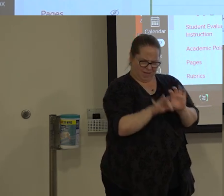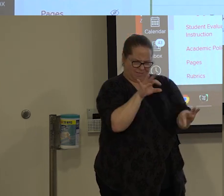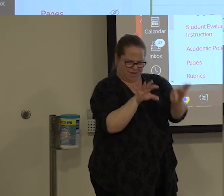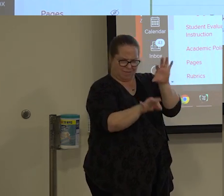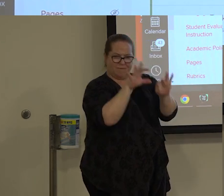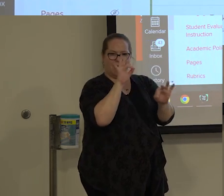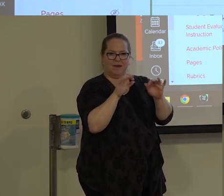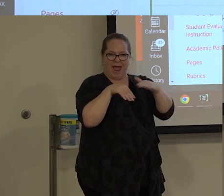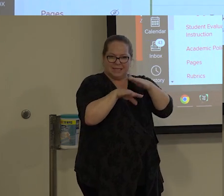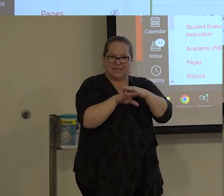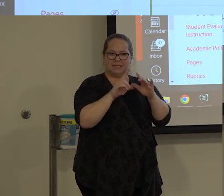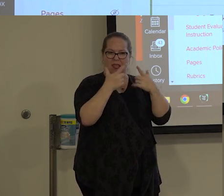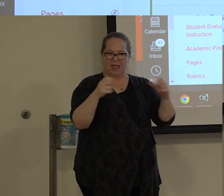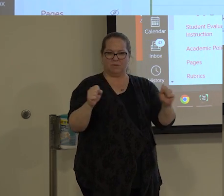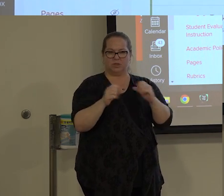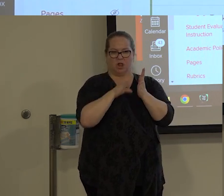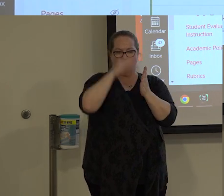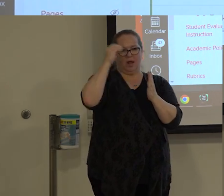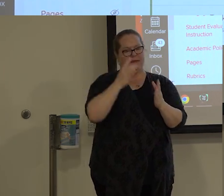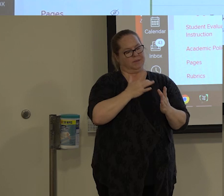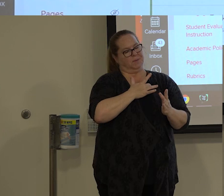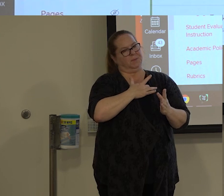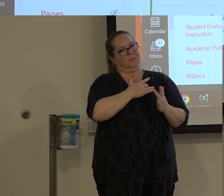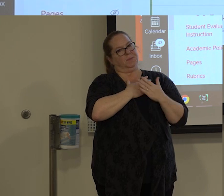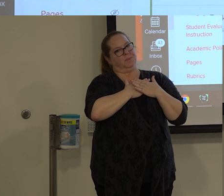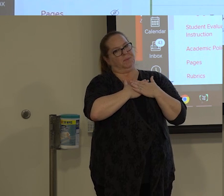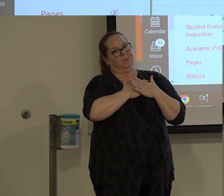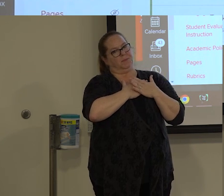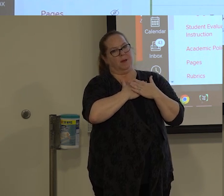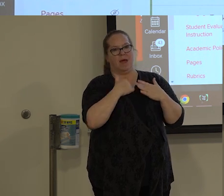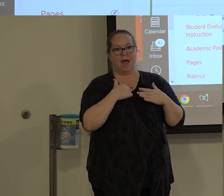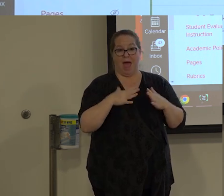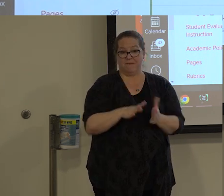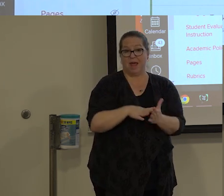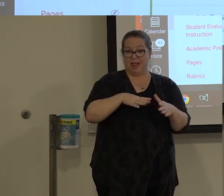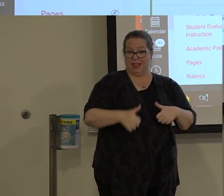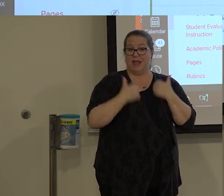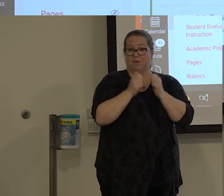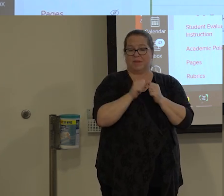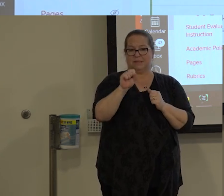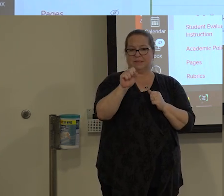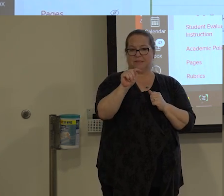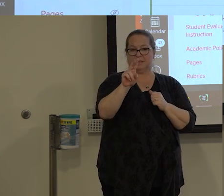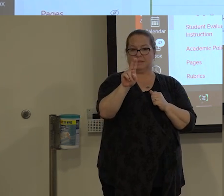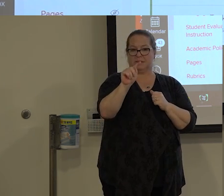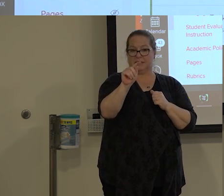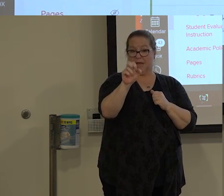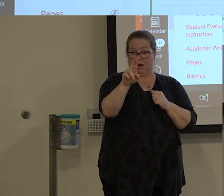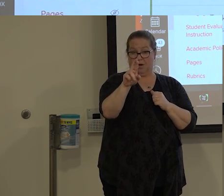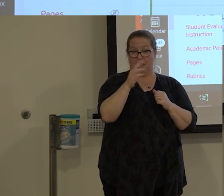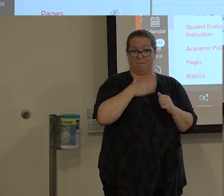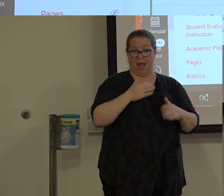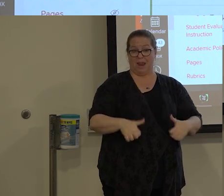to language learning is something that is particularly close to my heart, because I have lived with a stutter for pretty much my entire life. I manage it